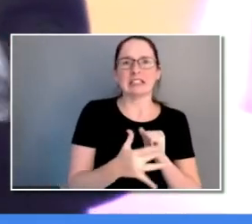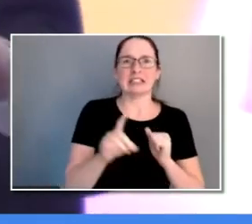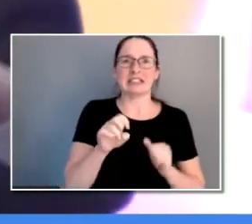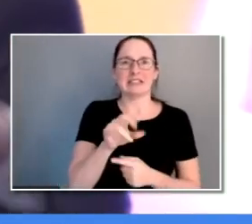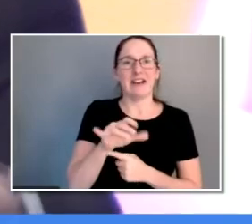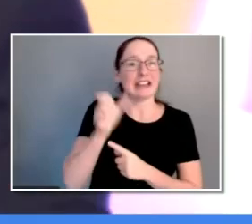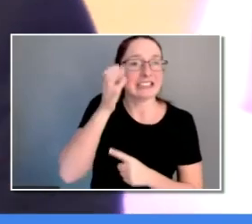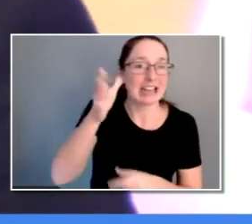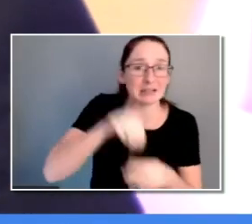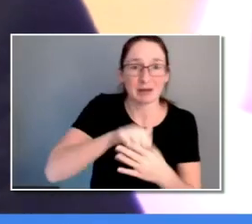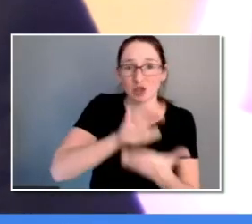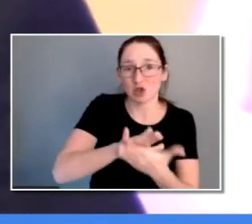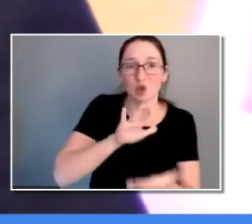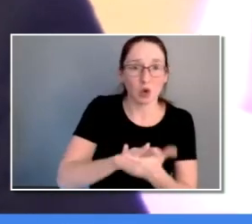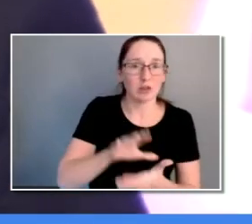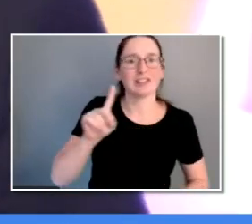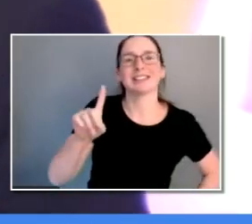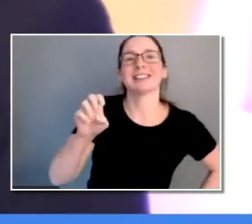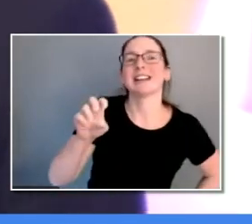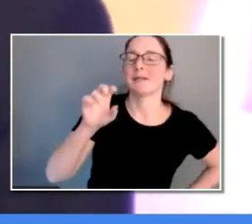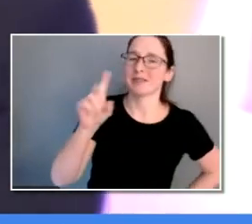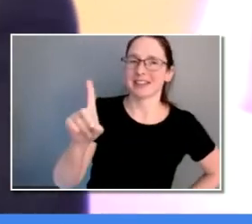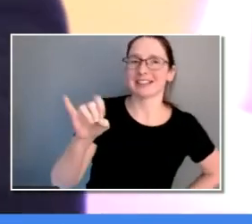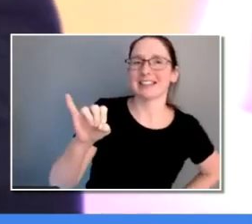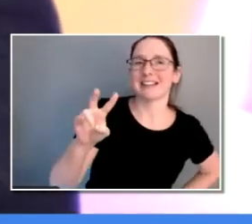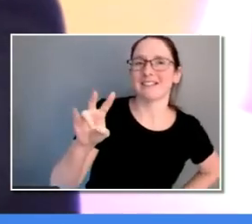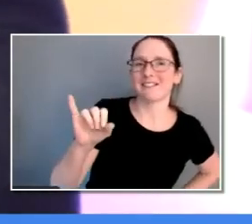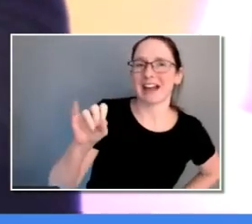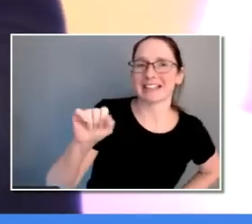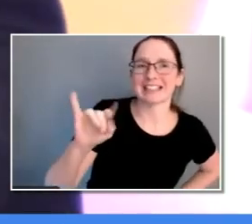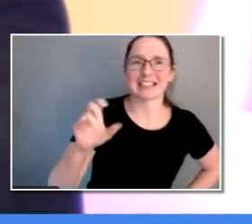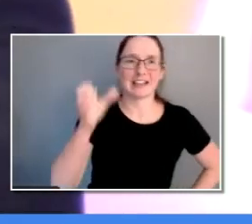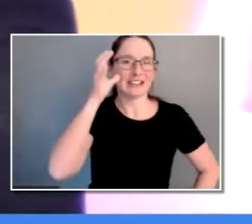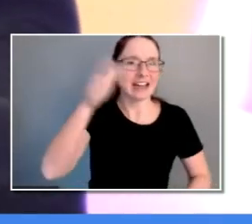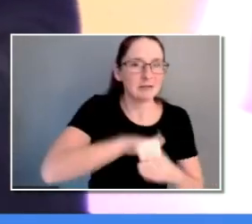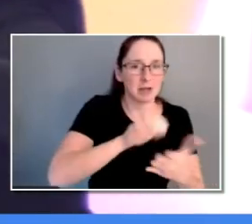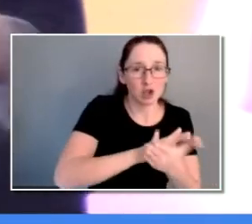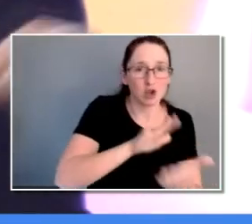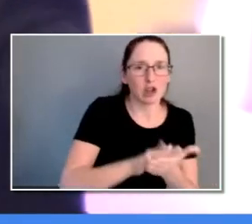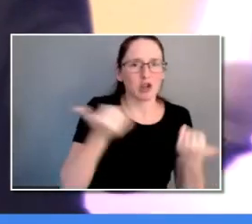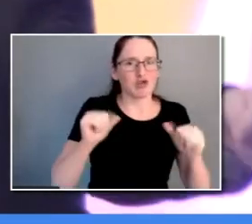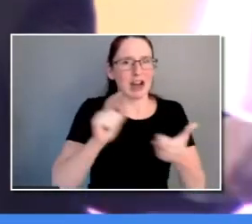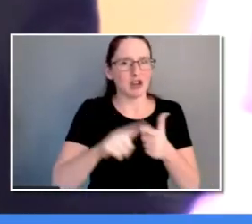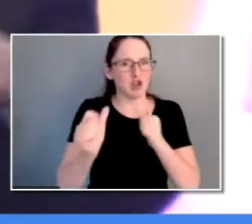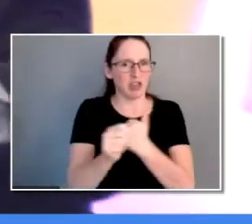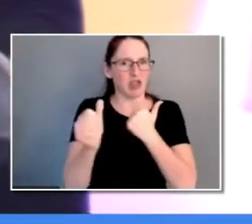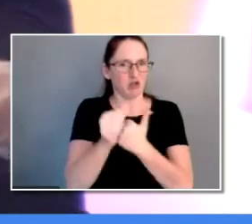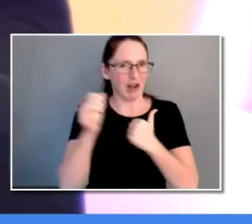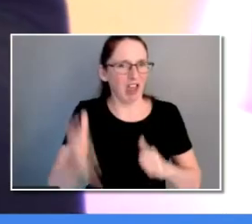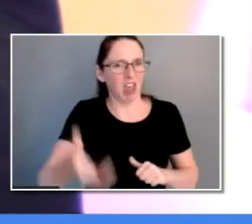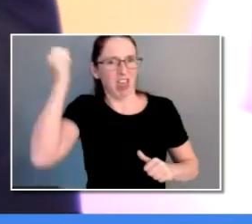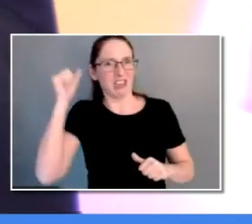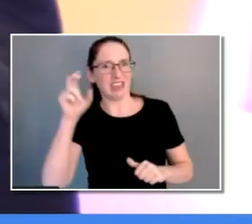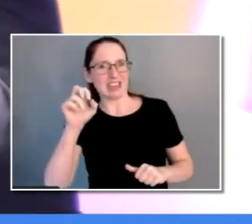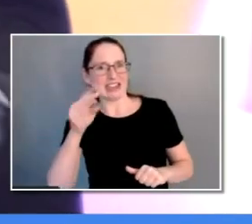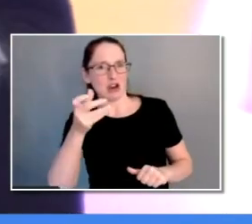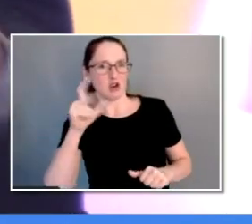to every state. They're threatening to take away the endowments of colleges that do DEI or any